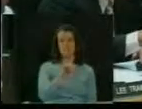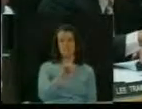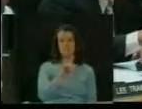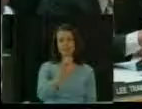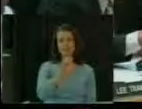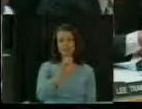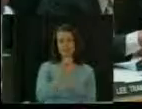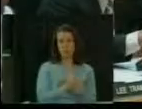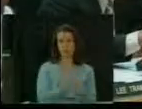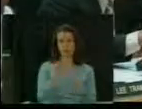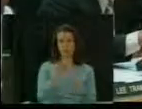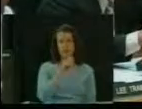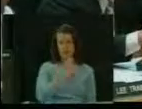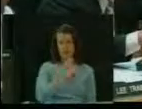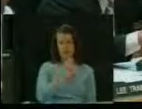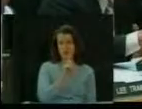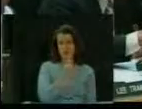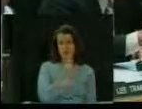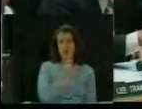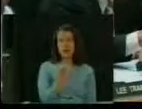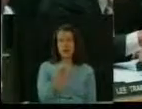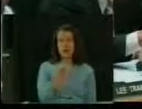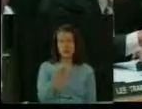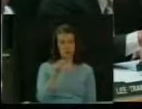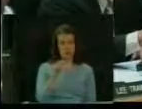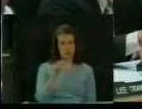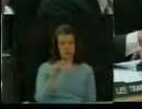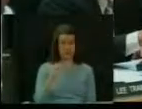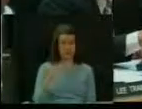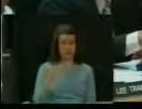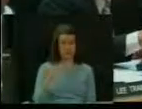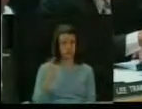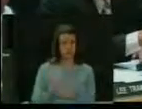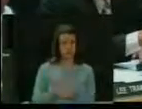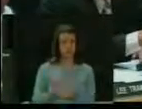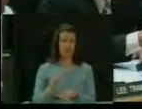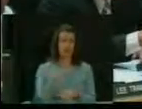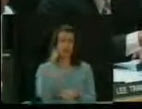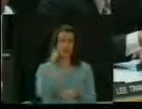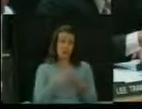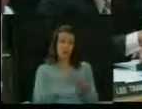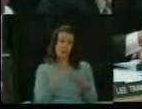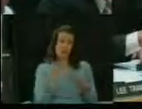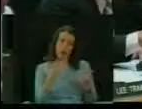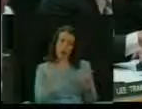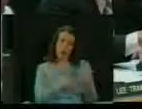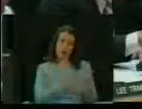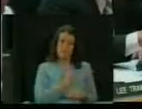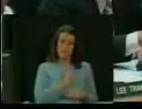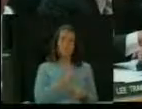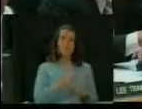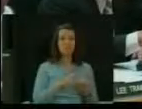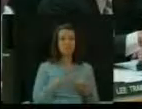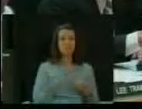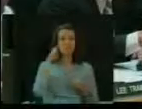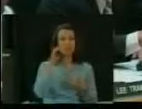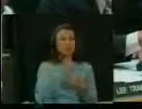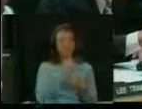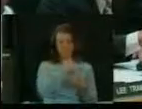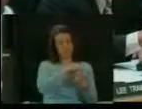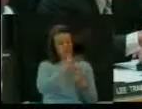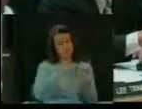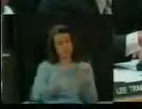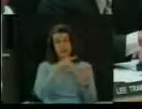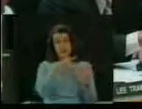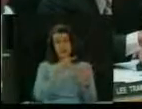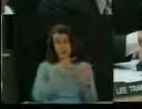Department. Mr. Pinkston and I are on it, and of course you can think what you will about myself, but I believe that these are honorable people, and